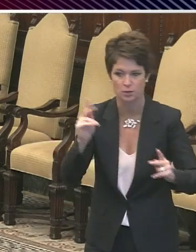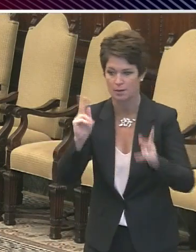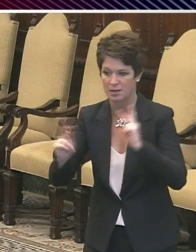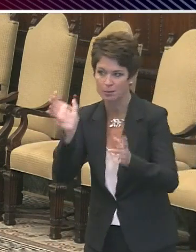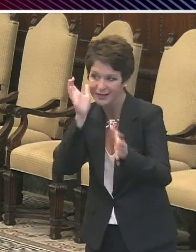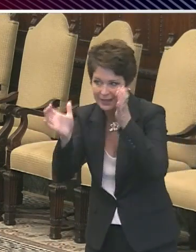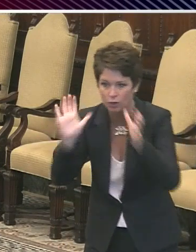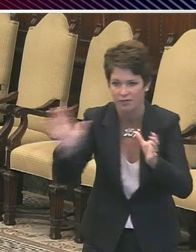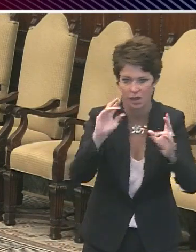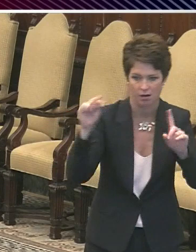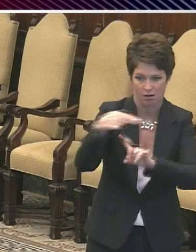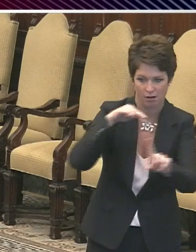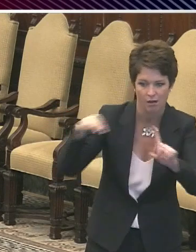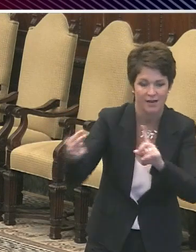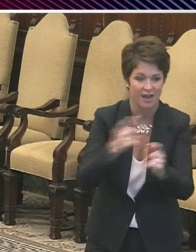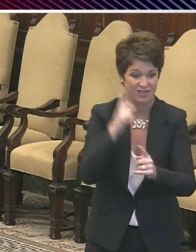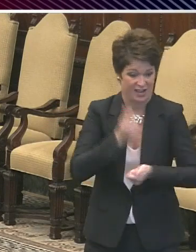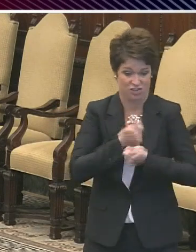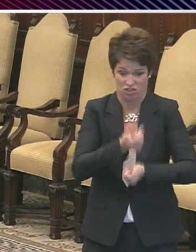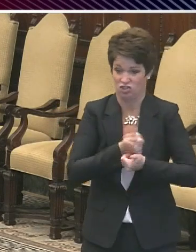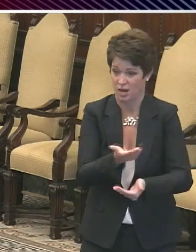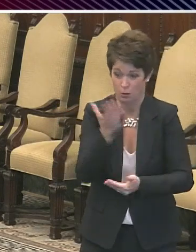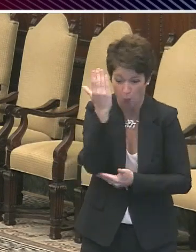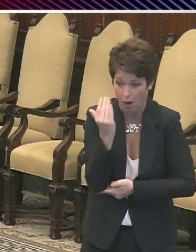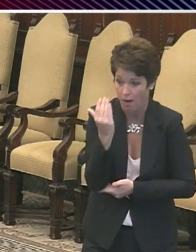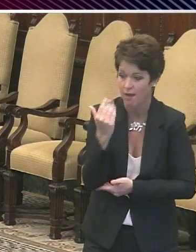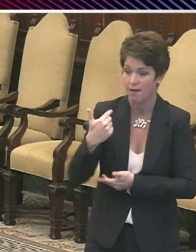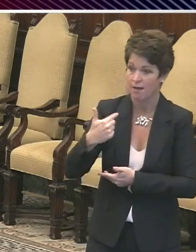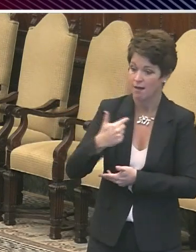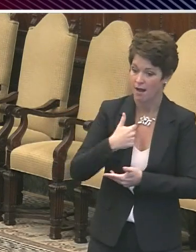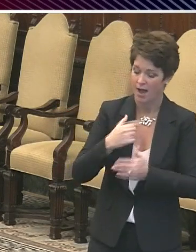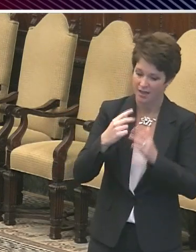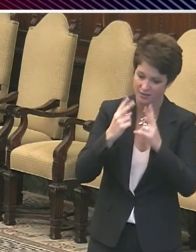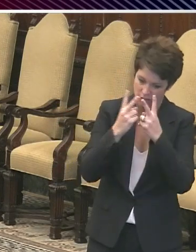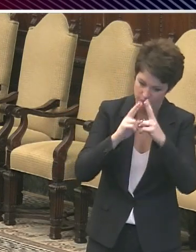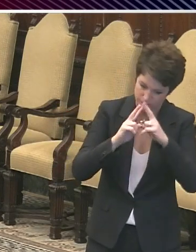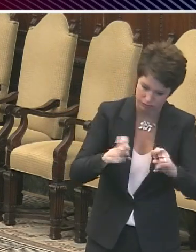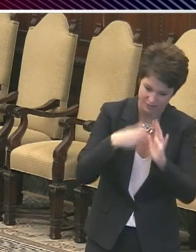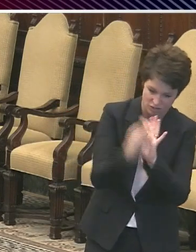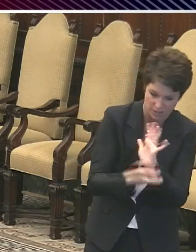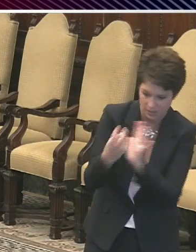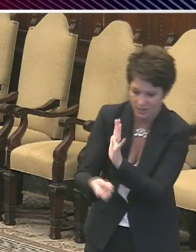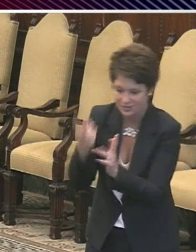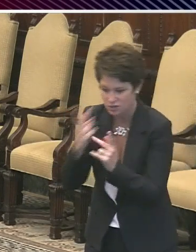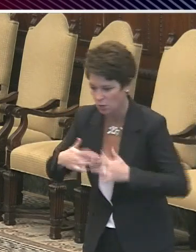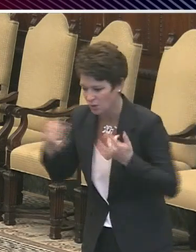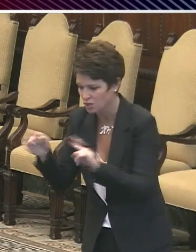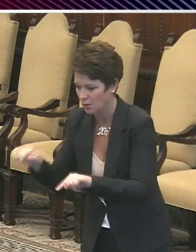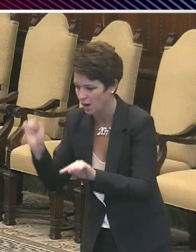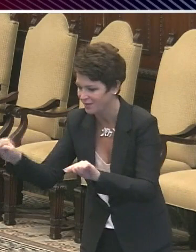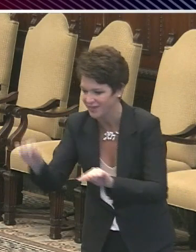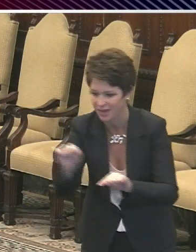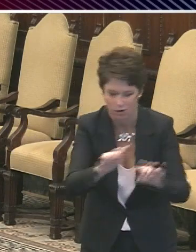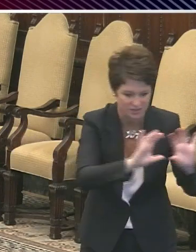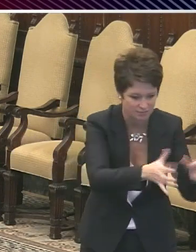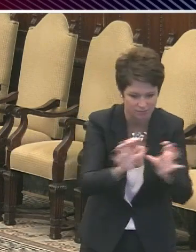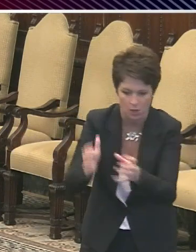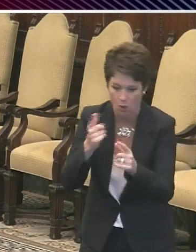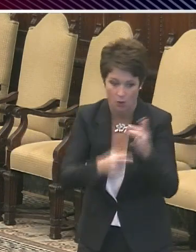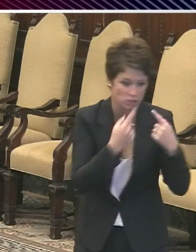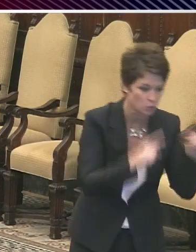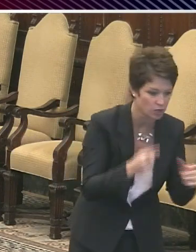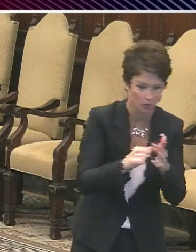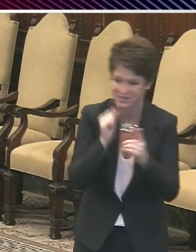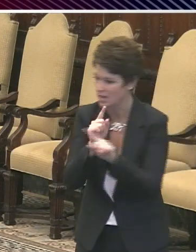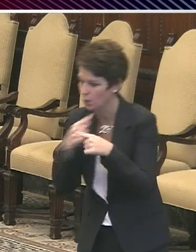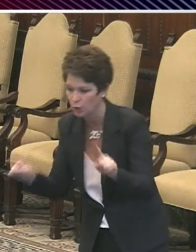folks. I mean, everything that I just shared with you is because I've had to do deep delves and find out what's what, right? I need to know what we have, what's working, what doesn't, what